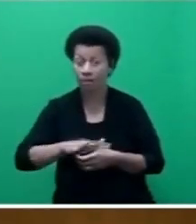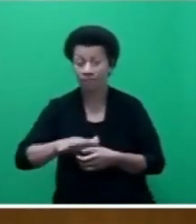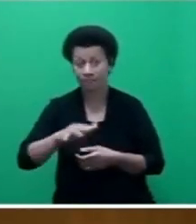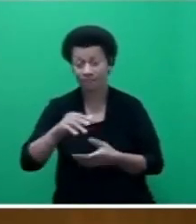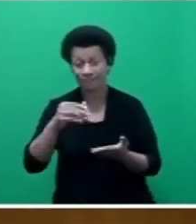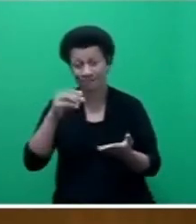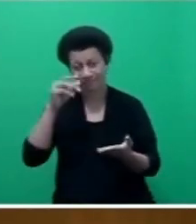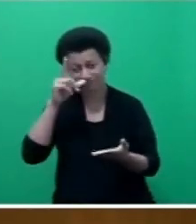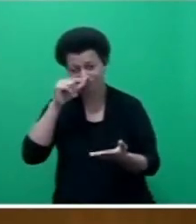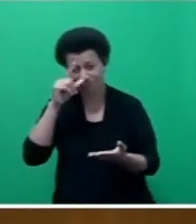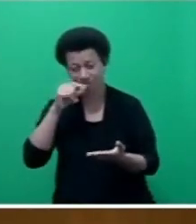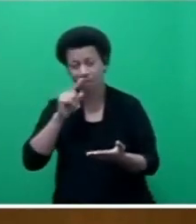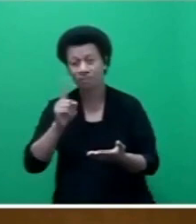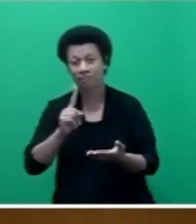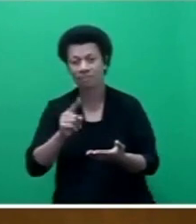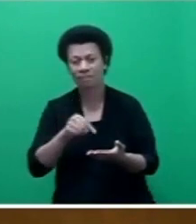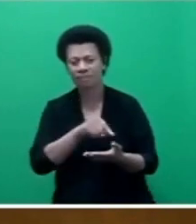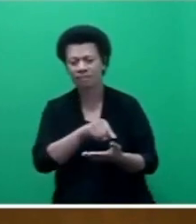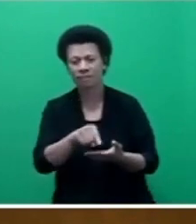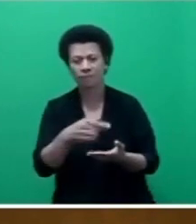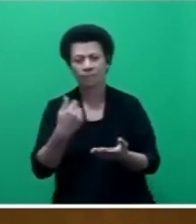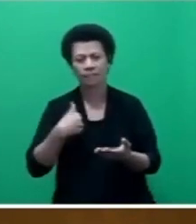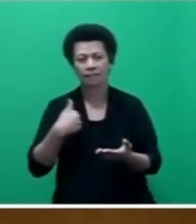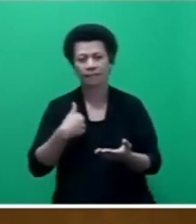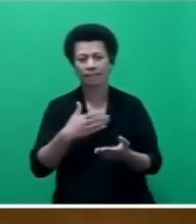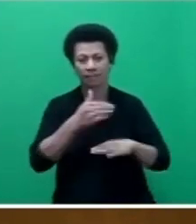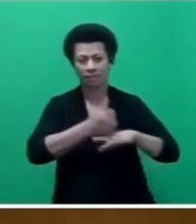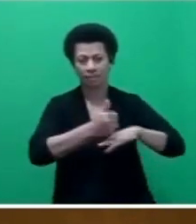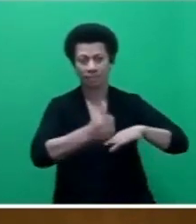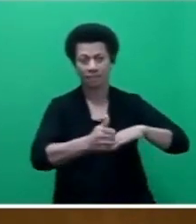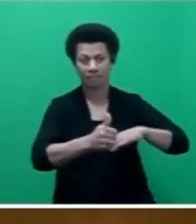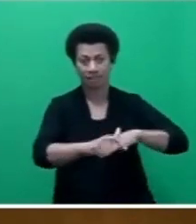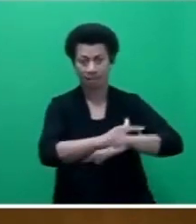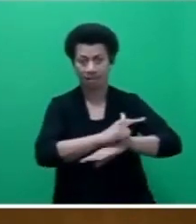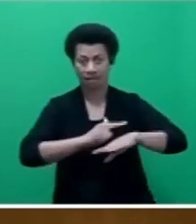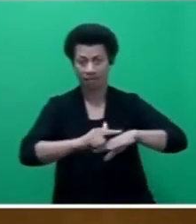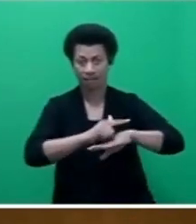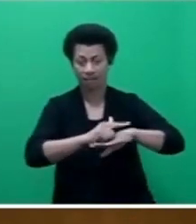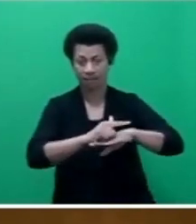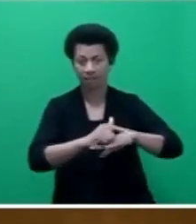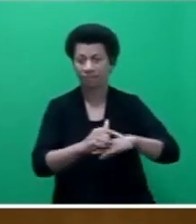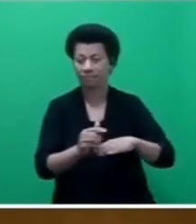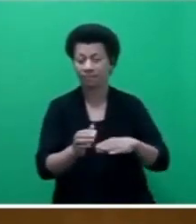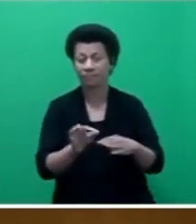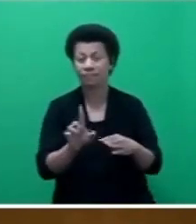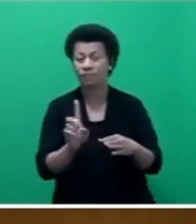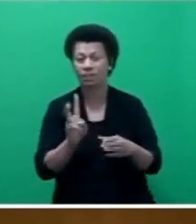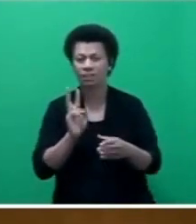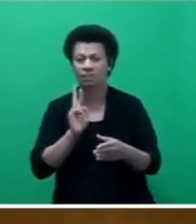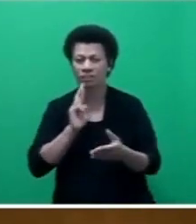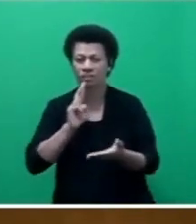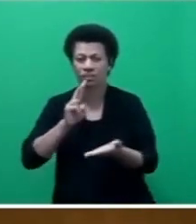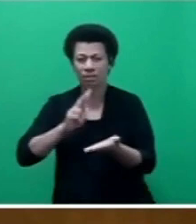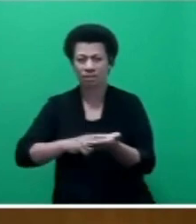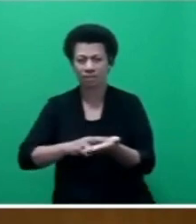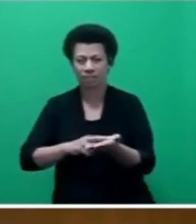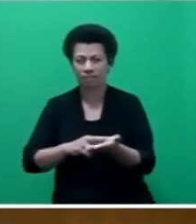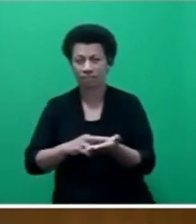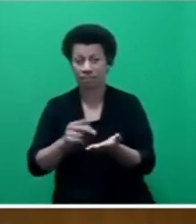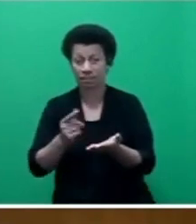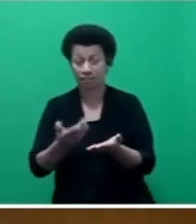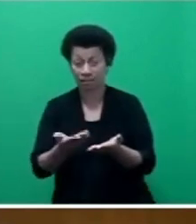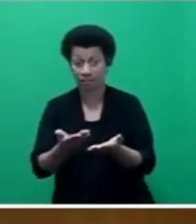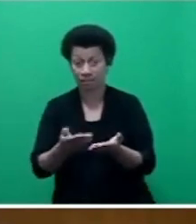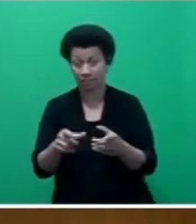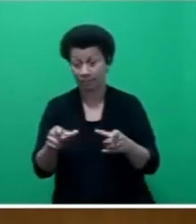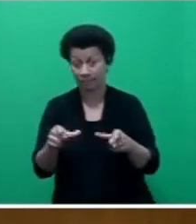state land and have obtained informal approval from the lawfully registered lessee to formalize